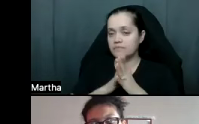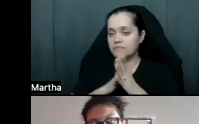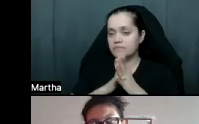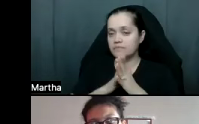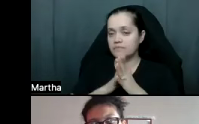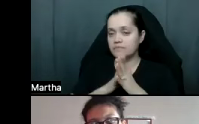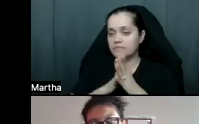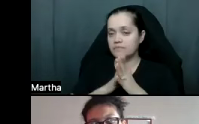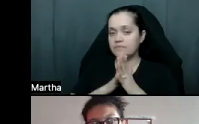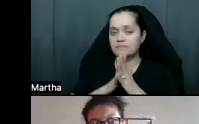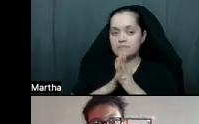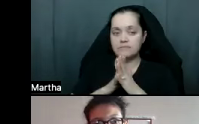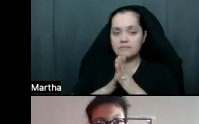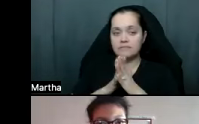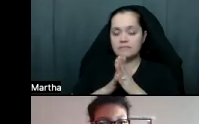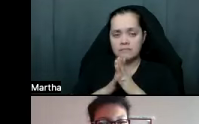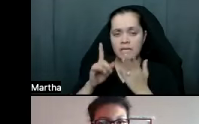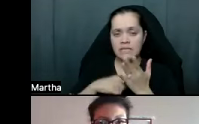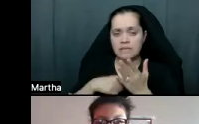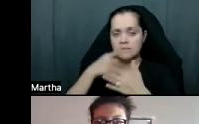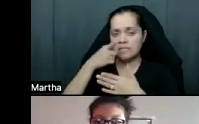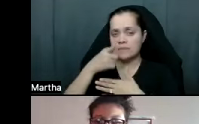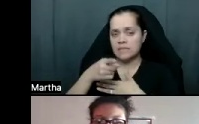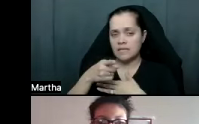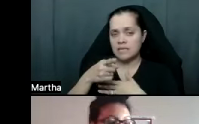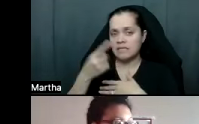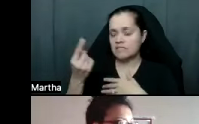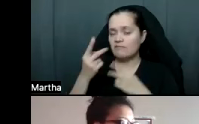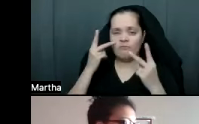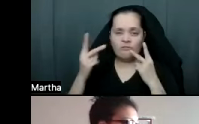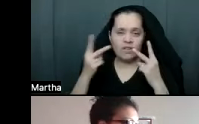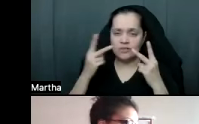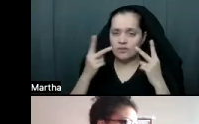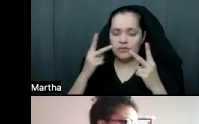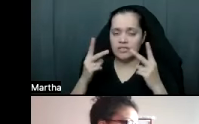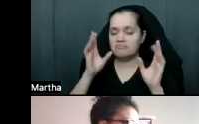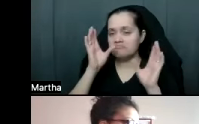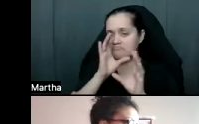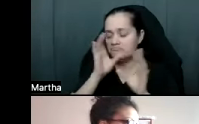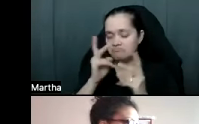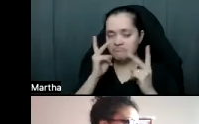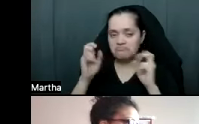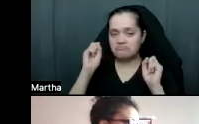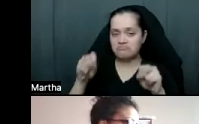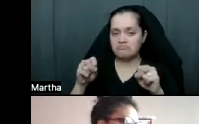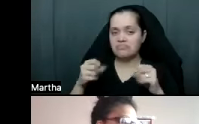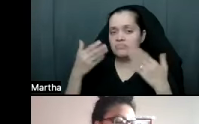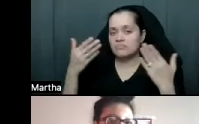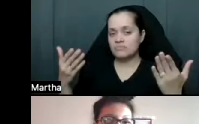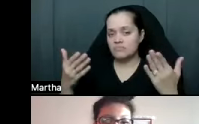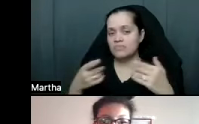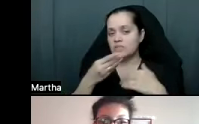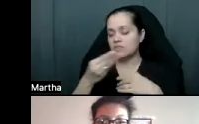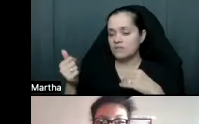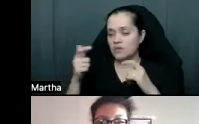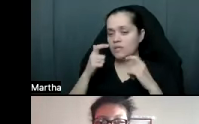And sometimes that is just visually observant. Well, here's a couple of the largest